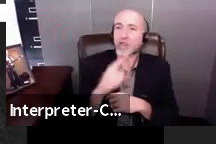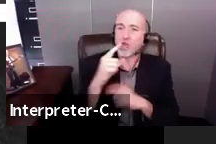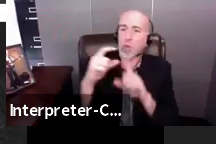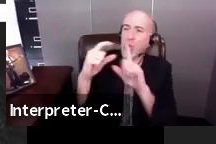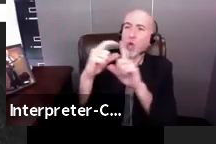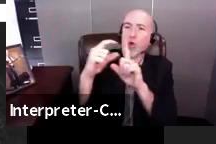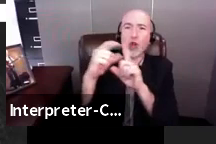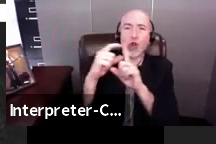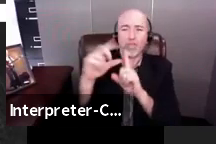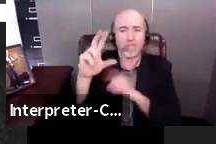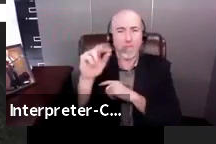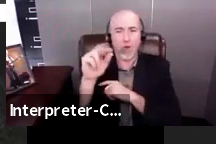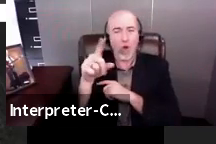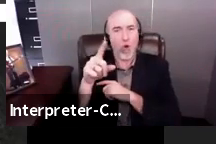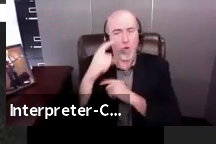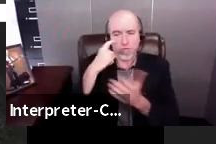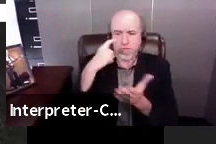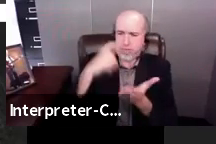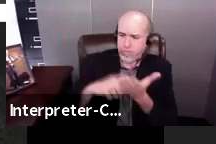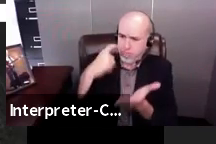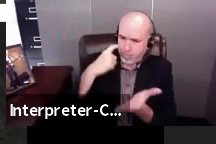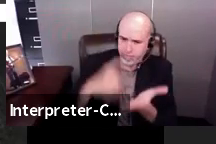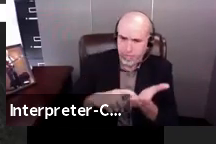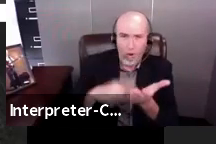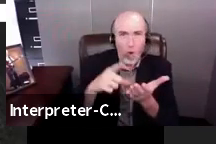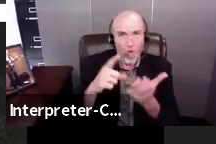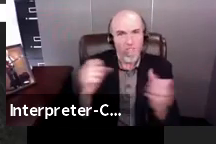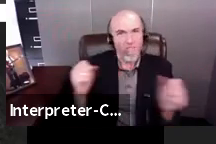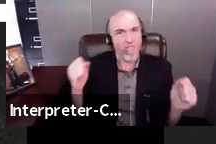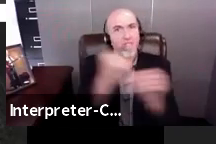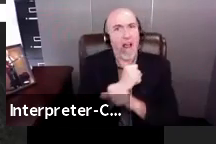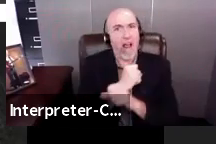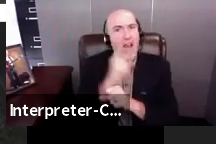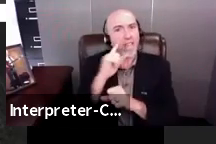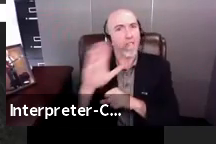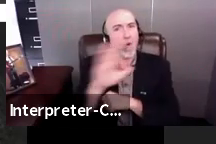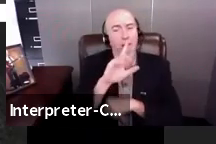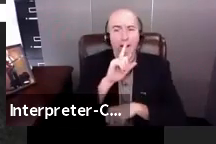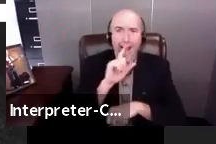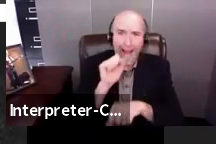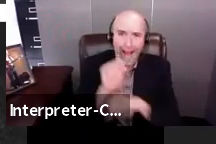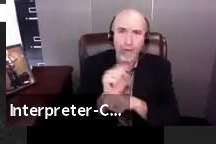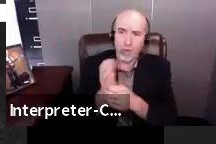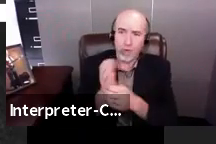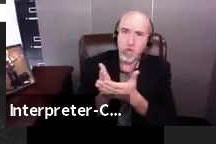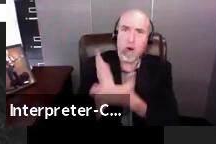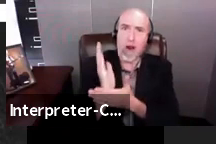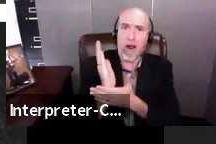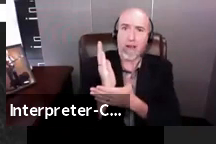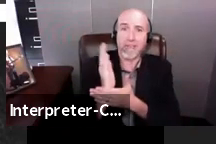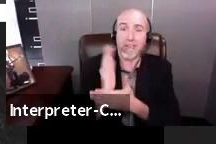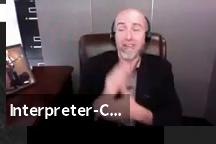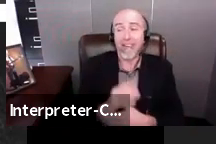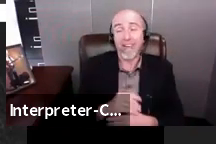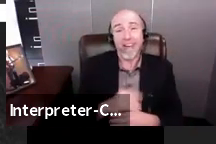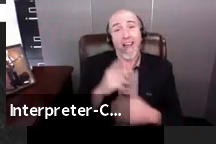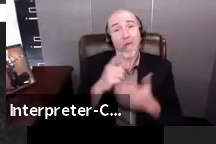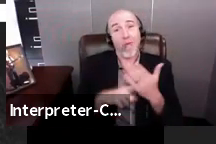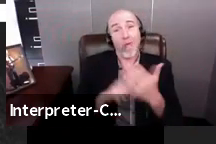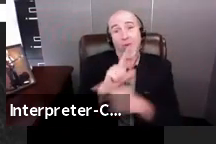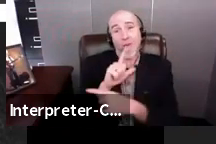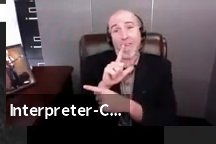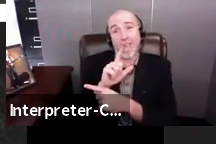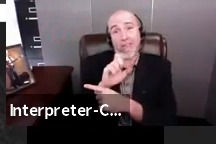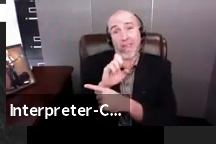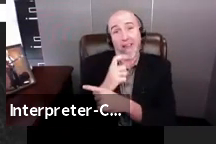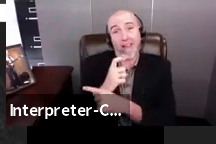you find that you're fighting for your actual rights. And as Lex said, now we're